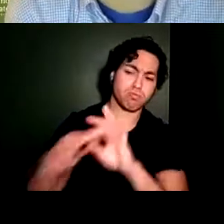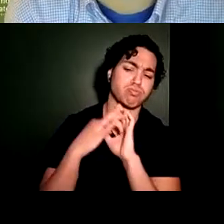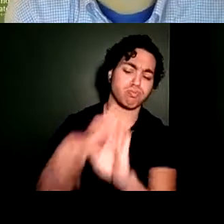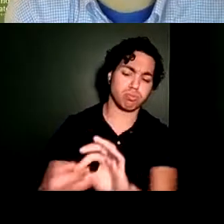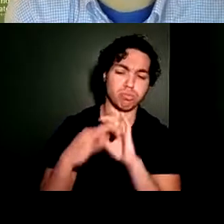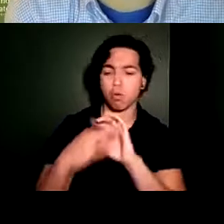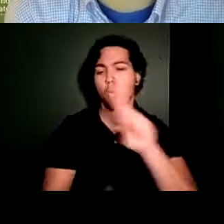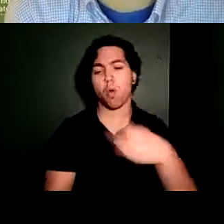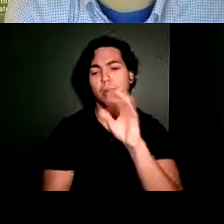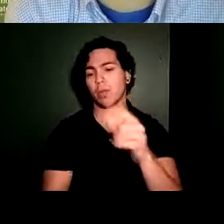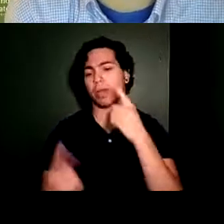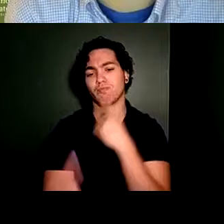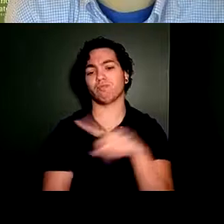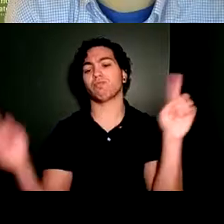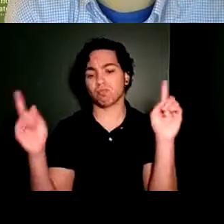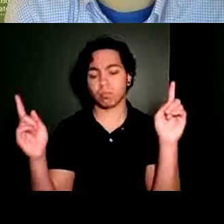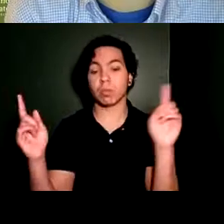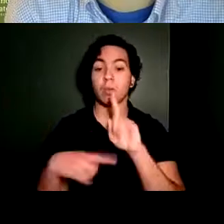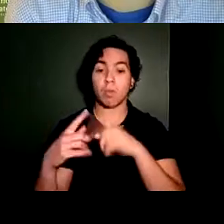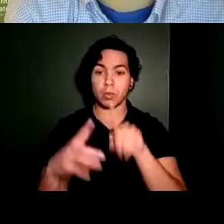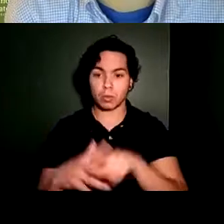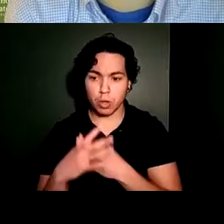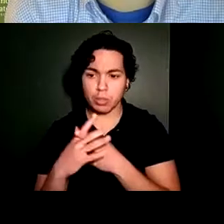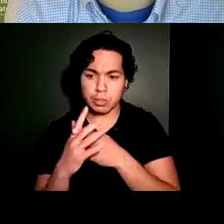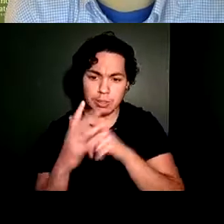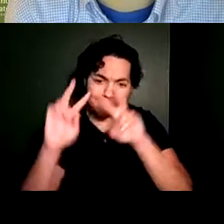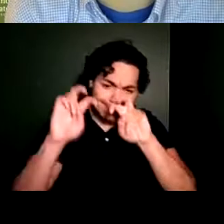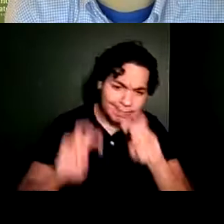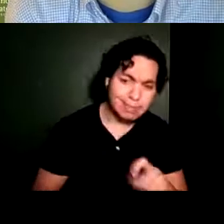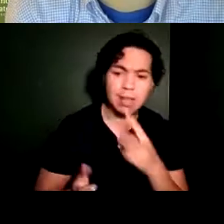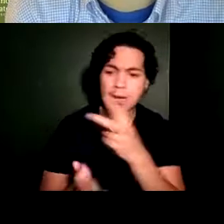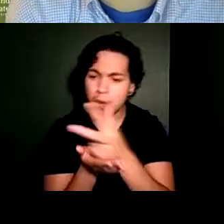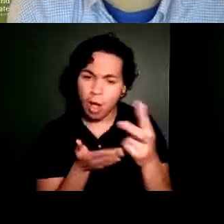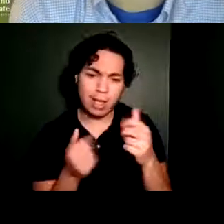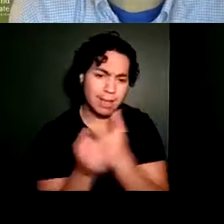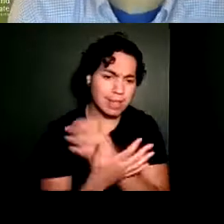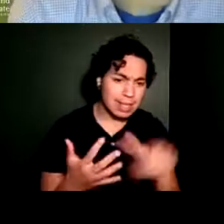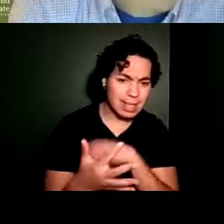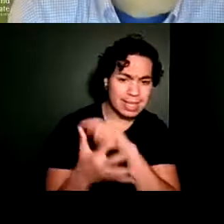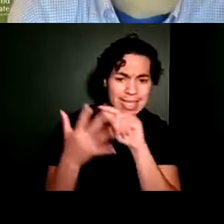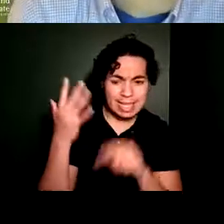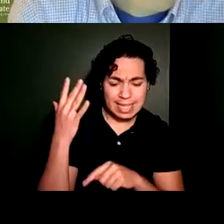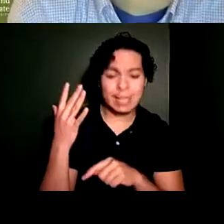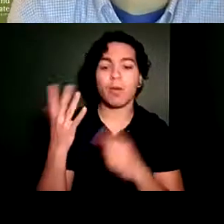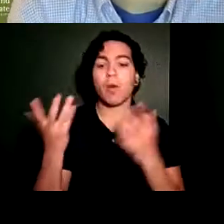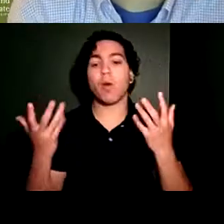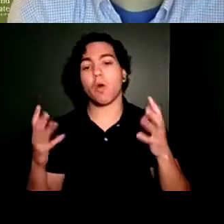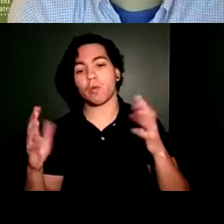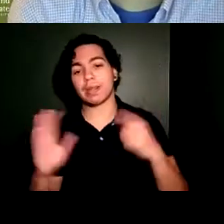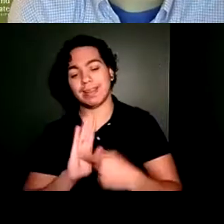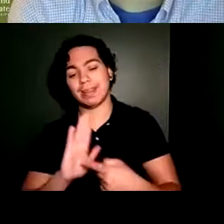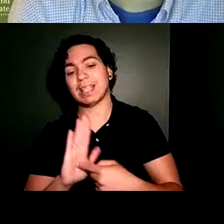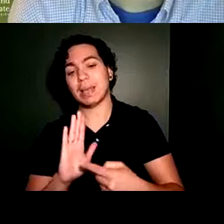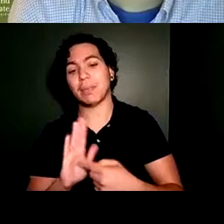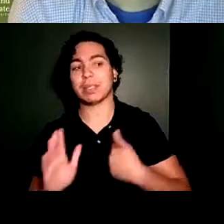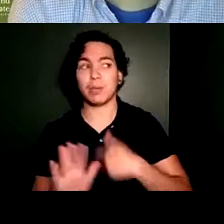we start discussing sort of the nitty gritty of the operation, such as parking and everything else like that, there are already examples that we